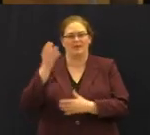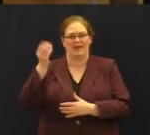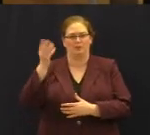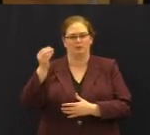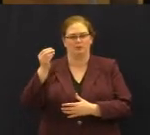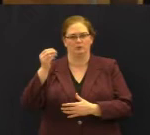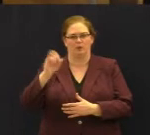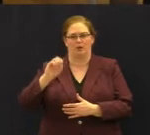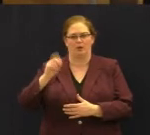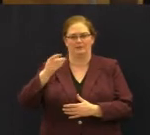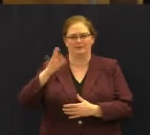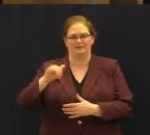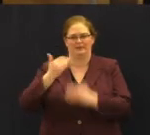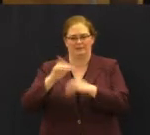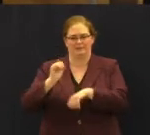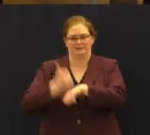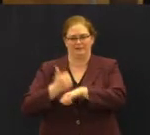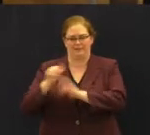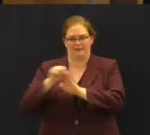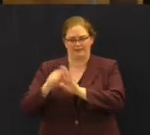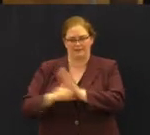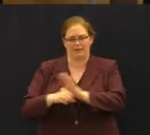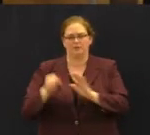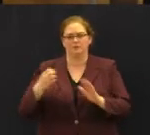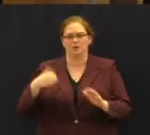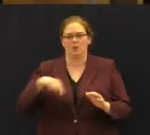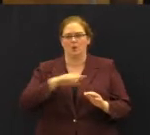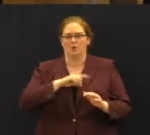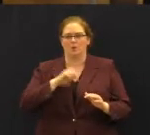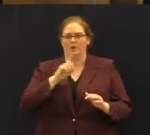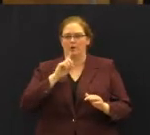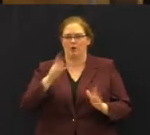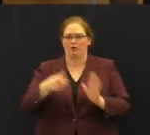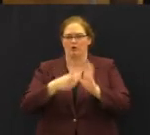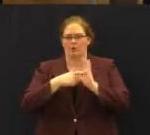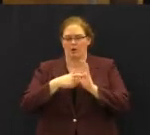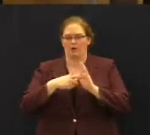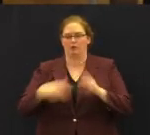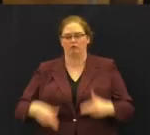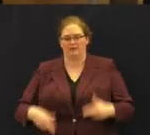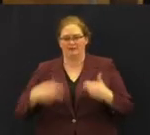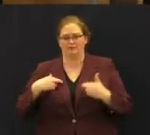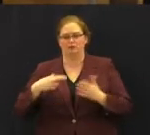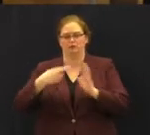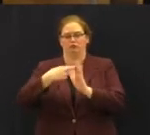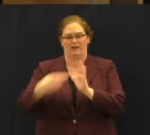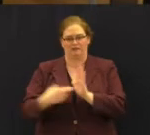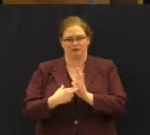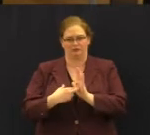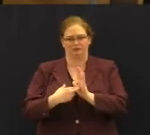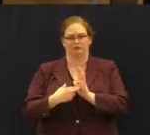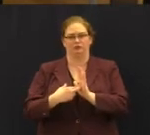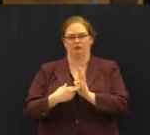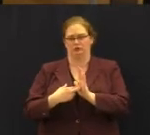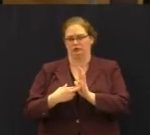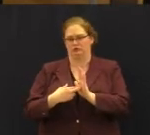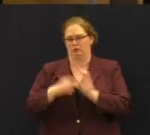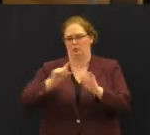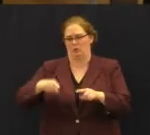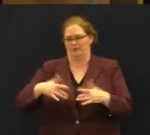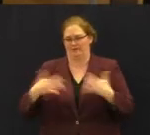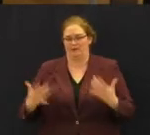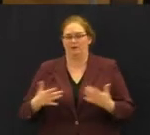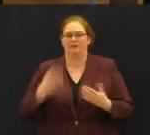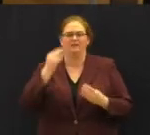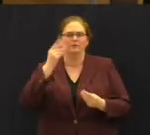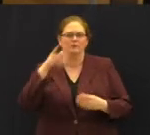occupancy limits set by the state. So we are requiring residents to register for these events. The information is all on